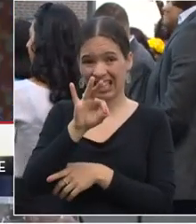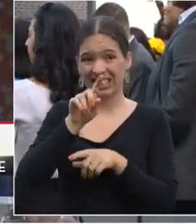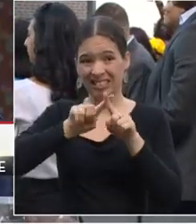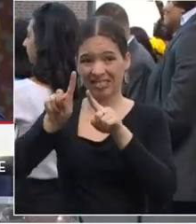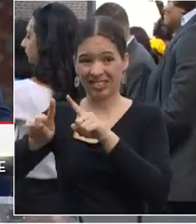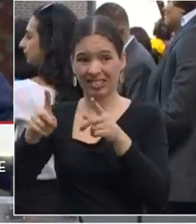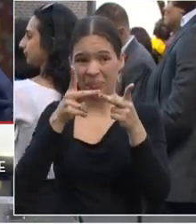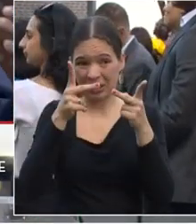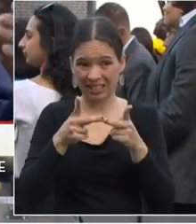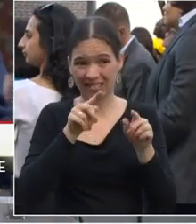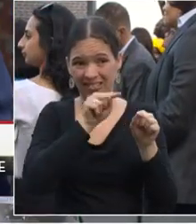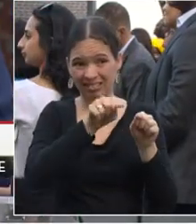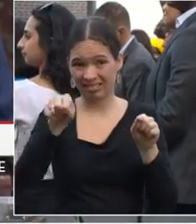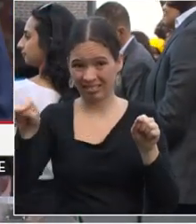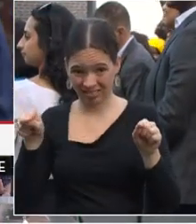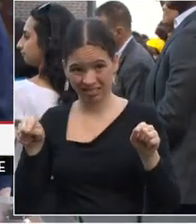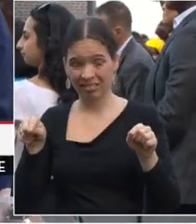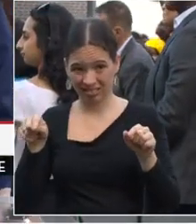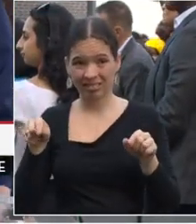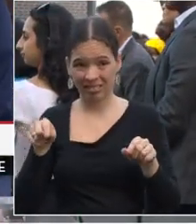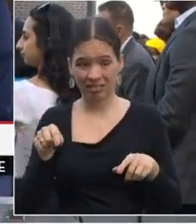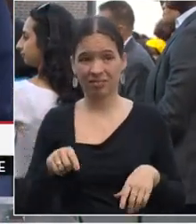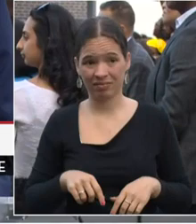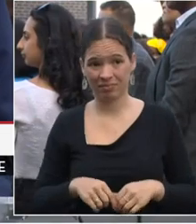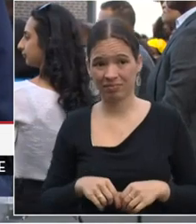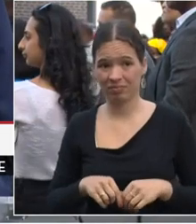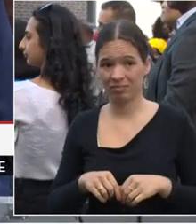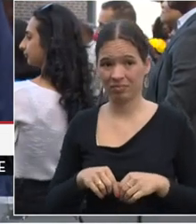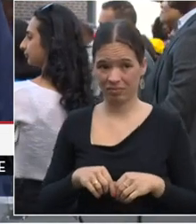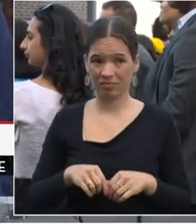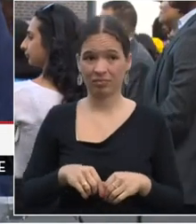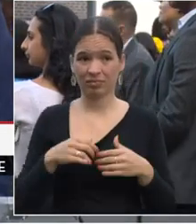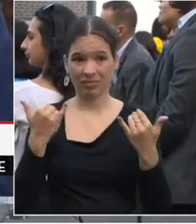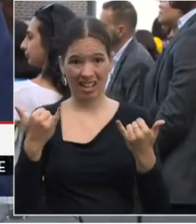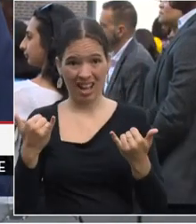are in process, right, Mayor? Process of